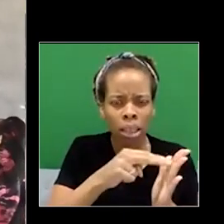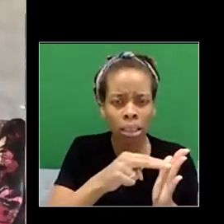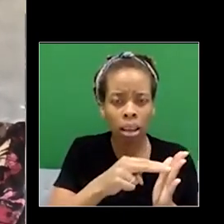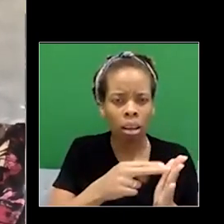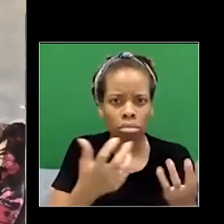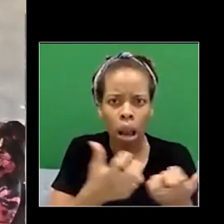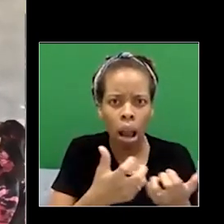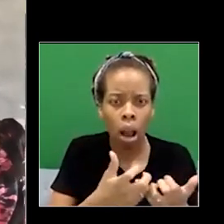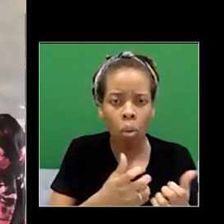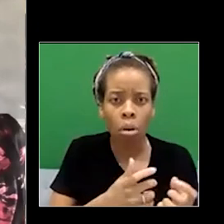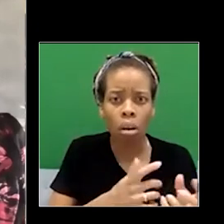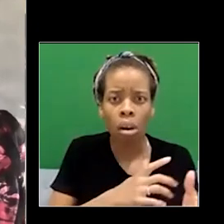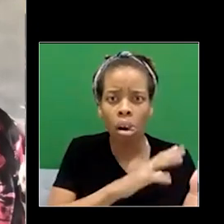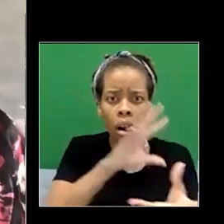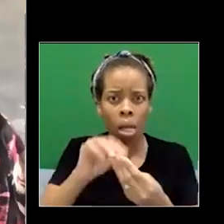Okay.